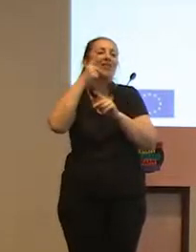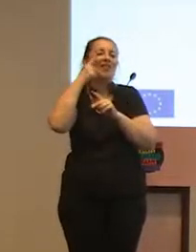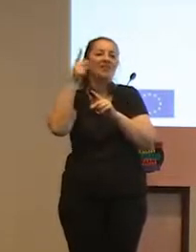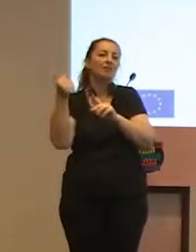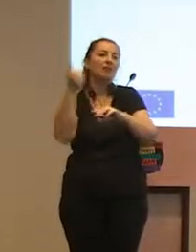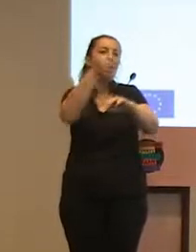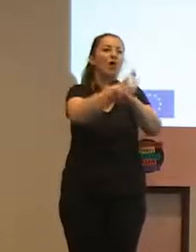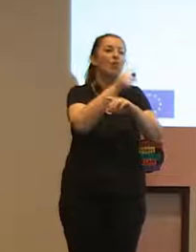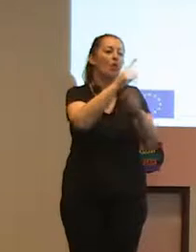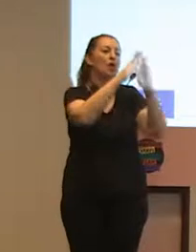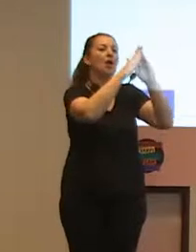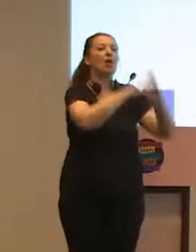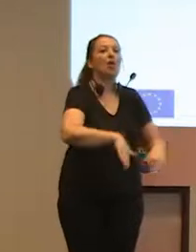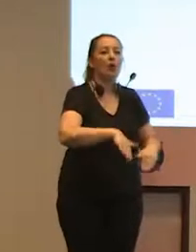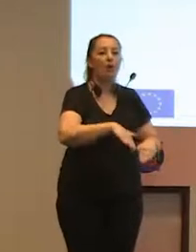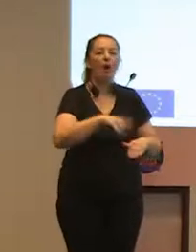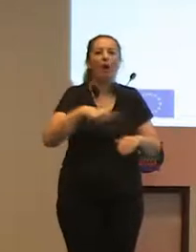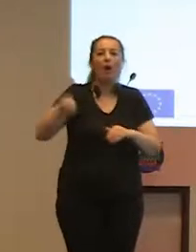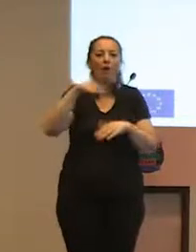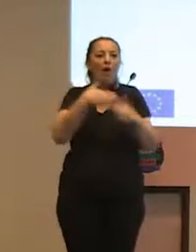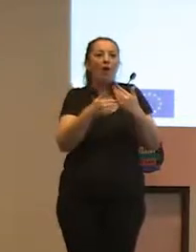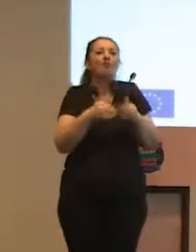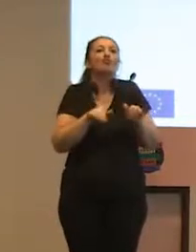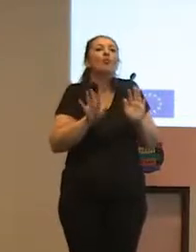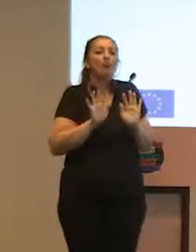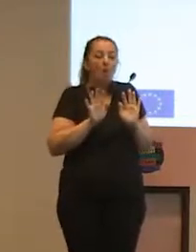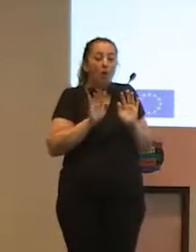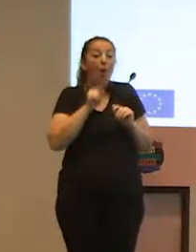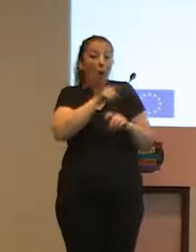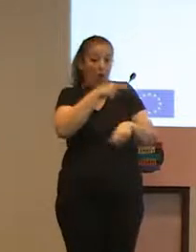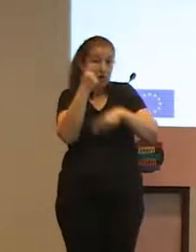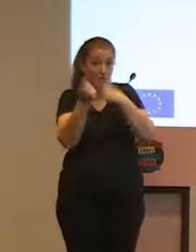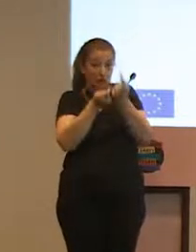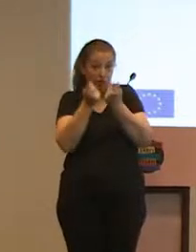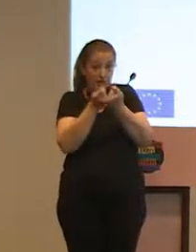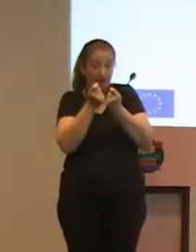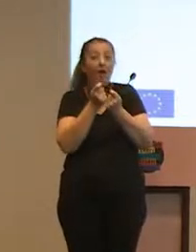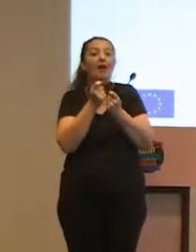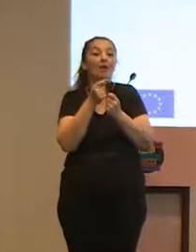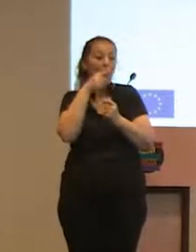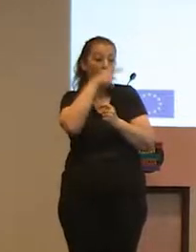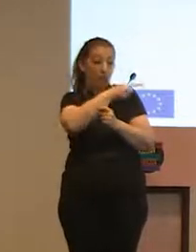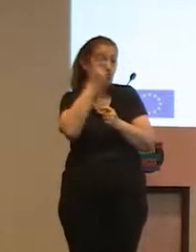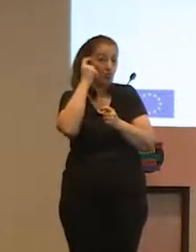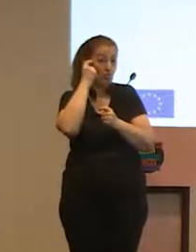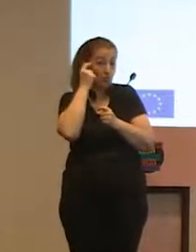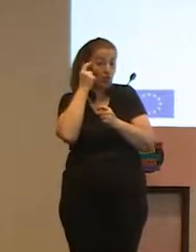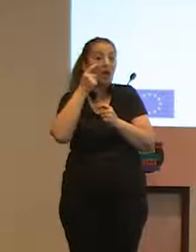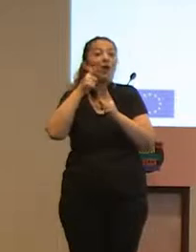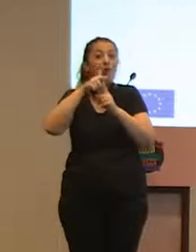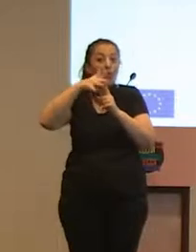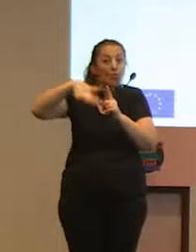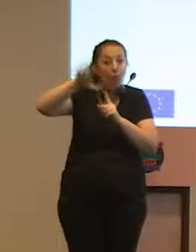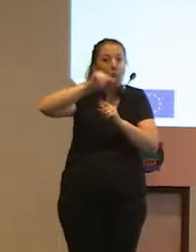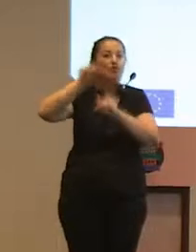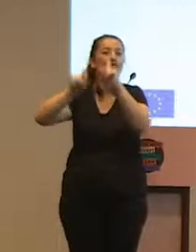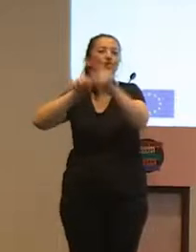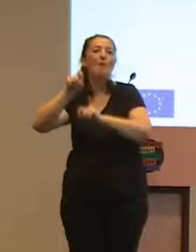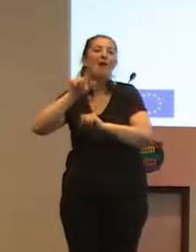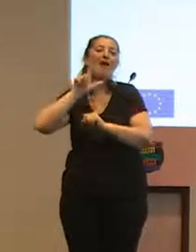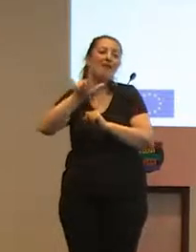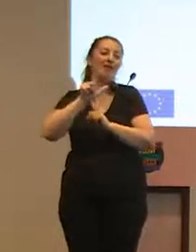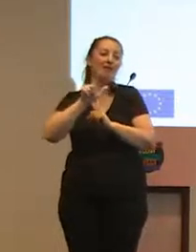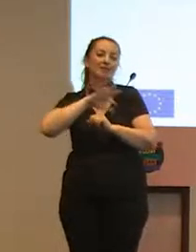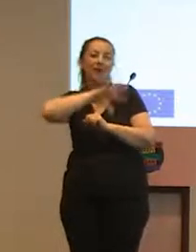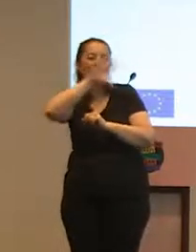the issue just like what happened in roboski the trustee would be appointed and then people will not say anything and